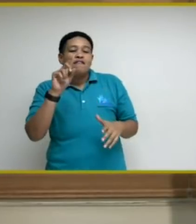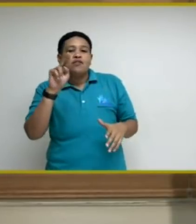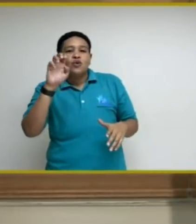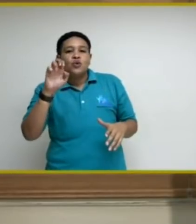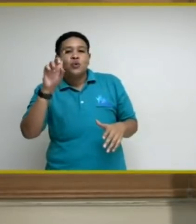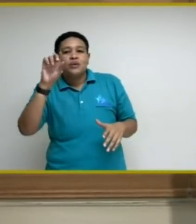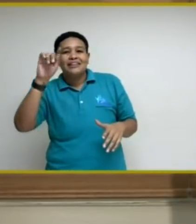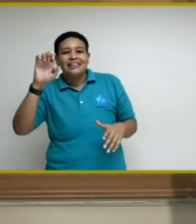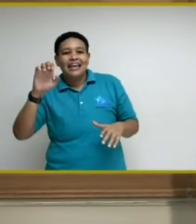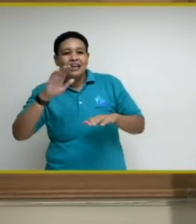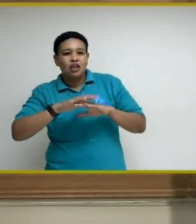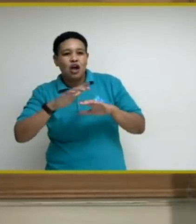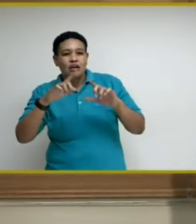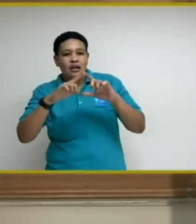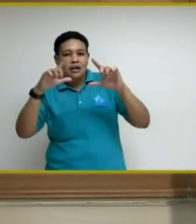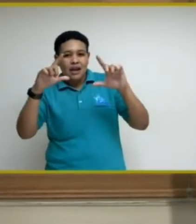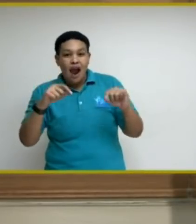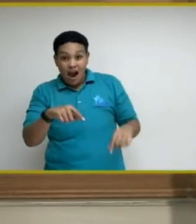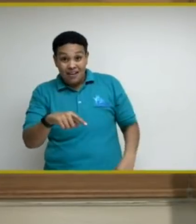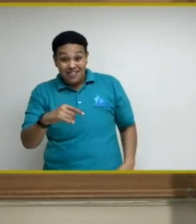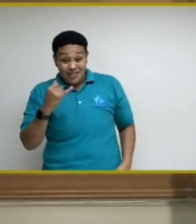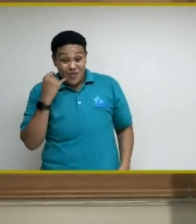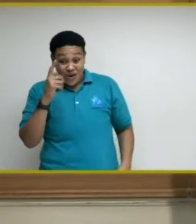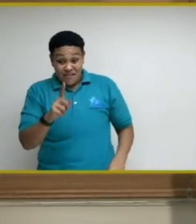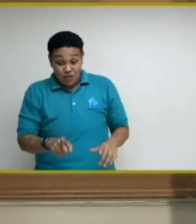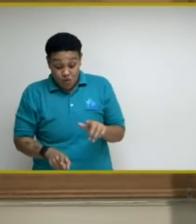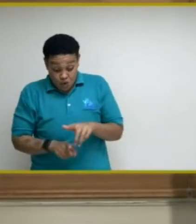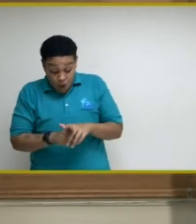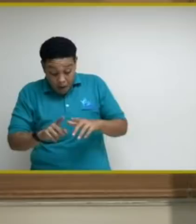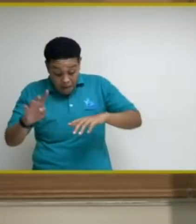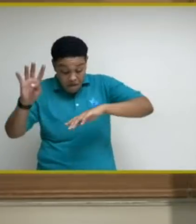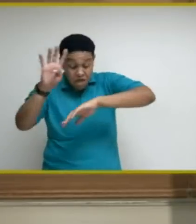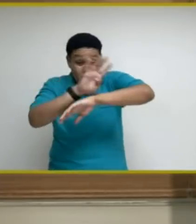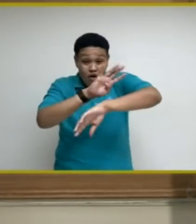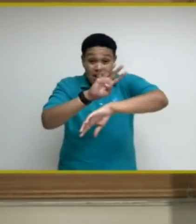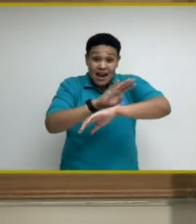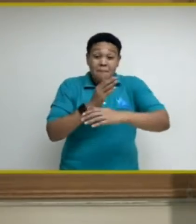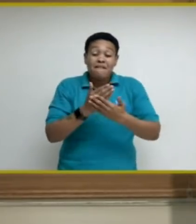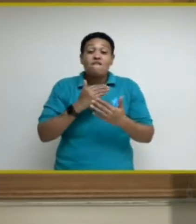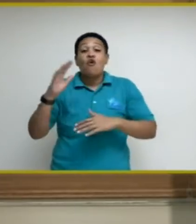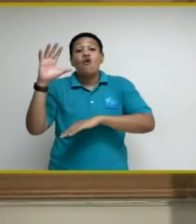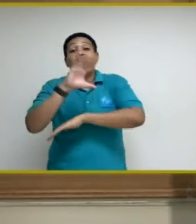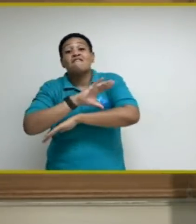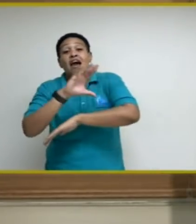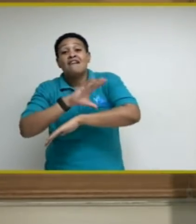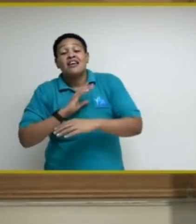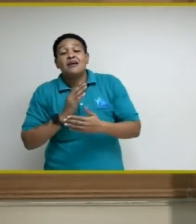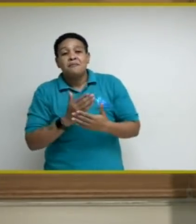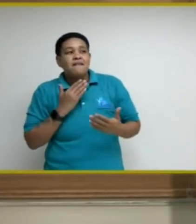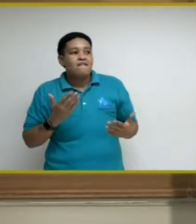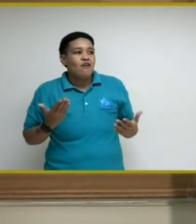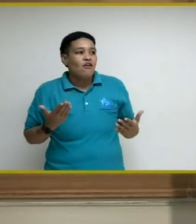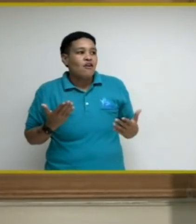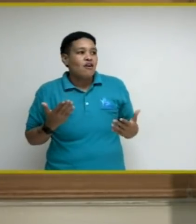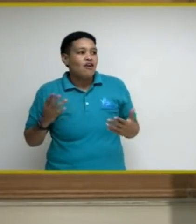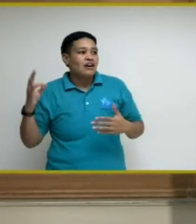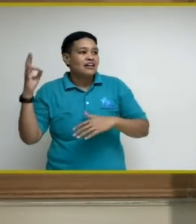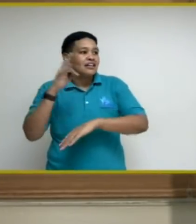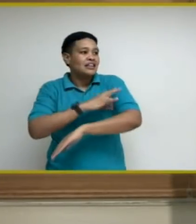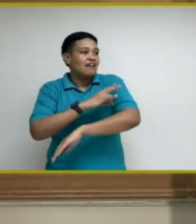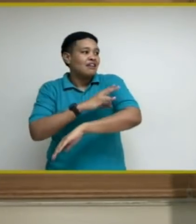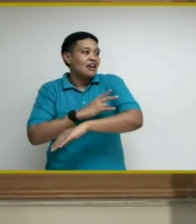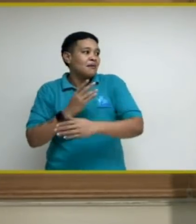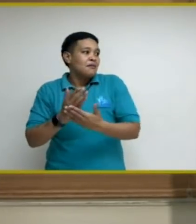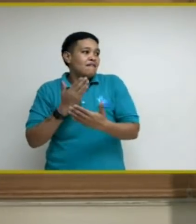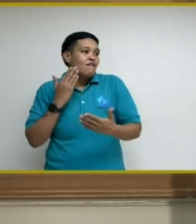the card. And so if you come 4 days before, 5 days before, 7 days before,